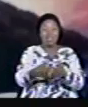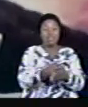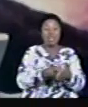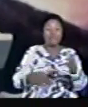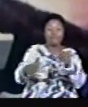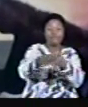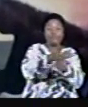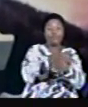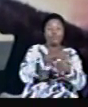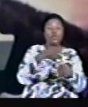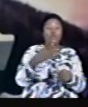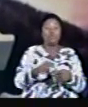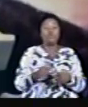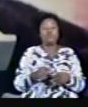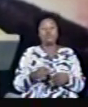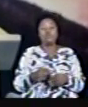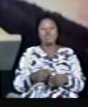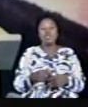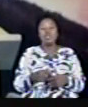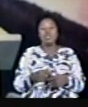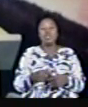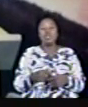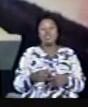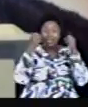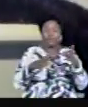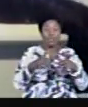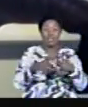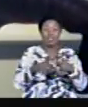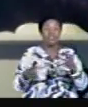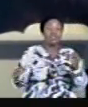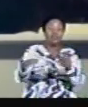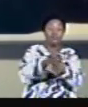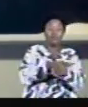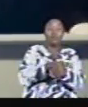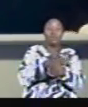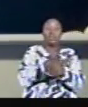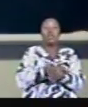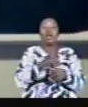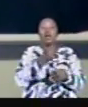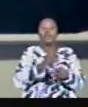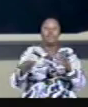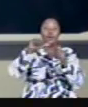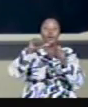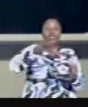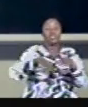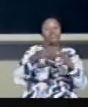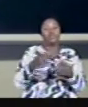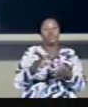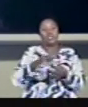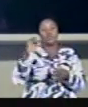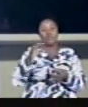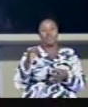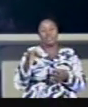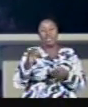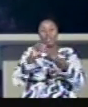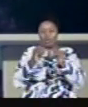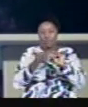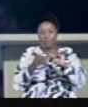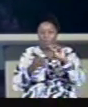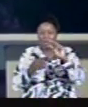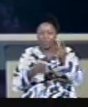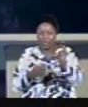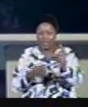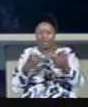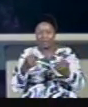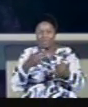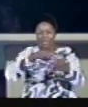baptism in the Spirit. Three things. Number one, the comfort and the consolation by